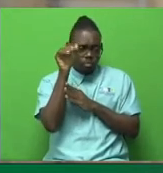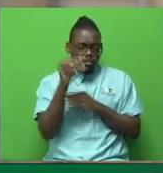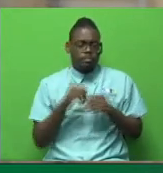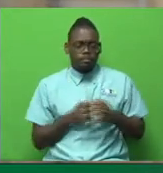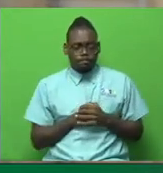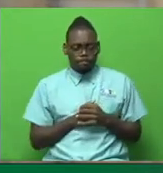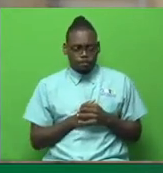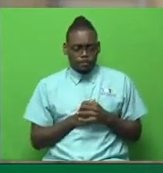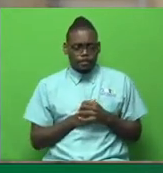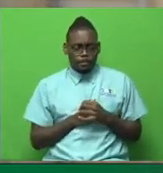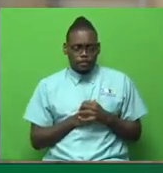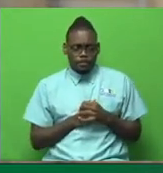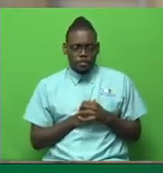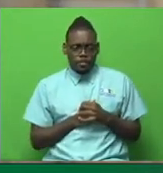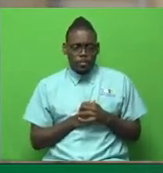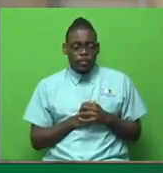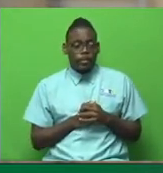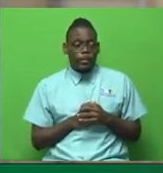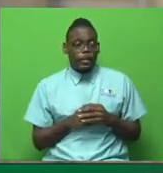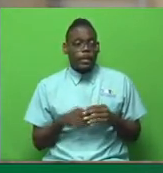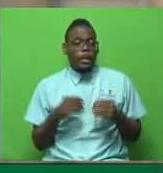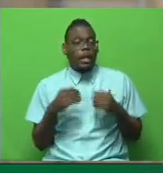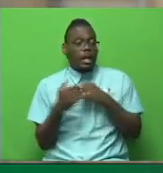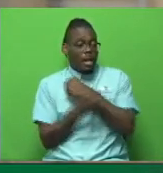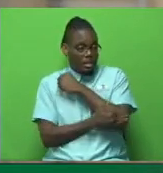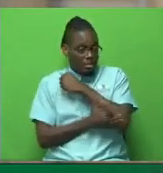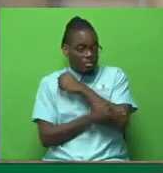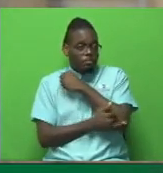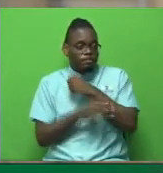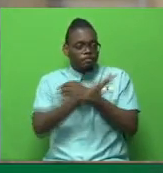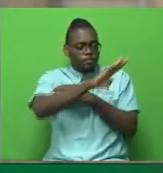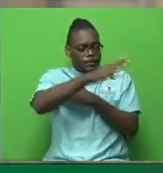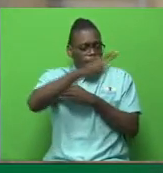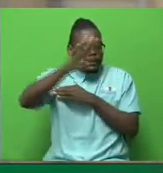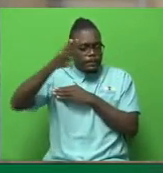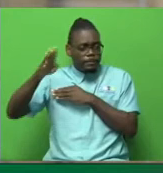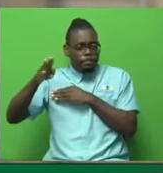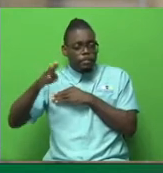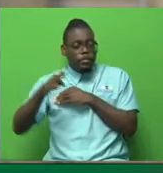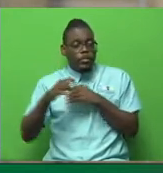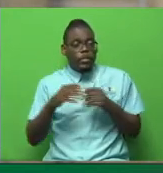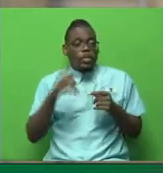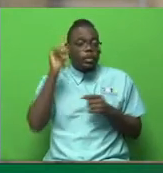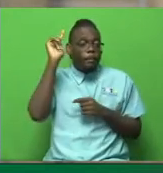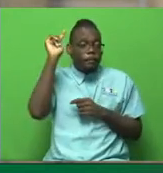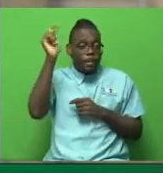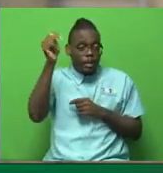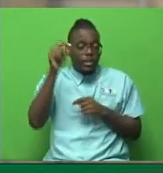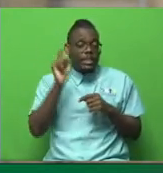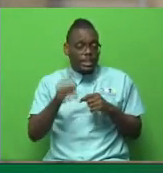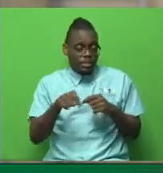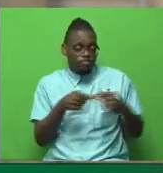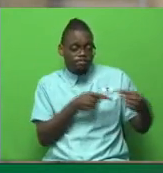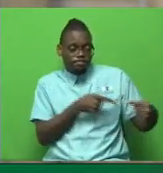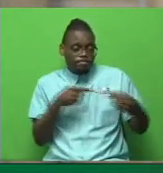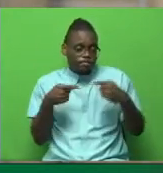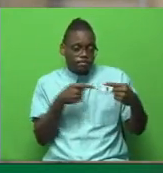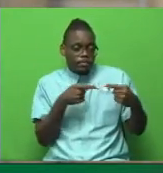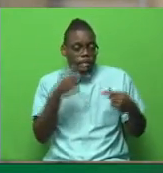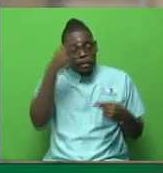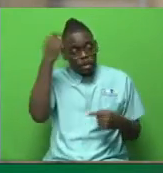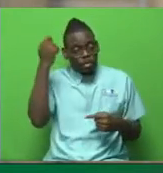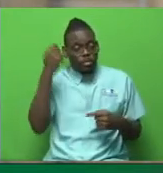same its major advantage over its CARICOM neighbors with whom they have to compete for tourist dollars is its location